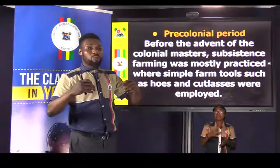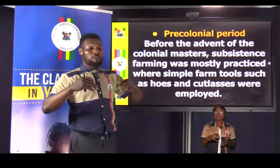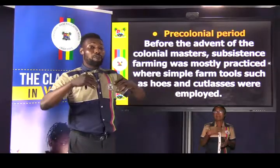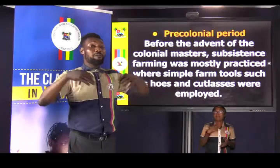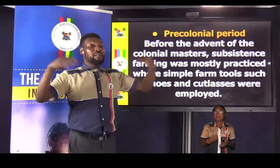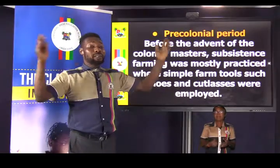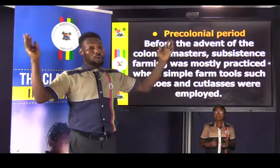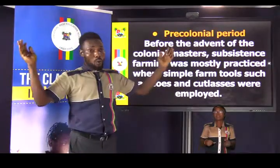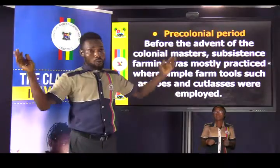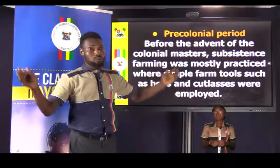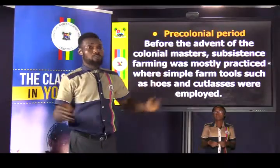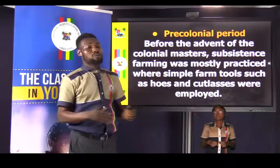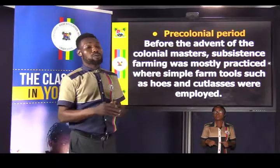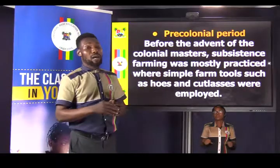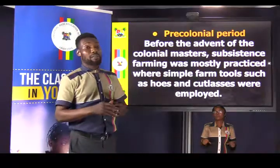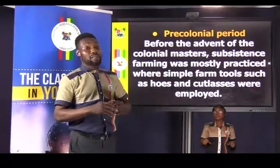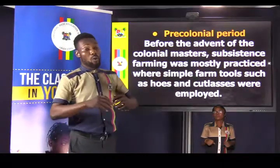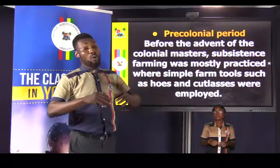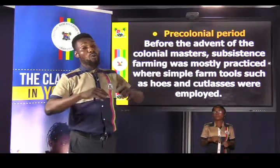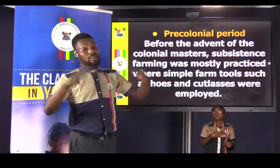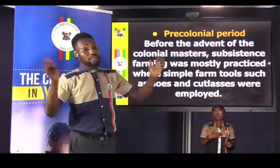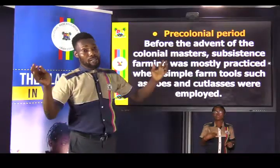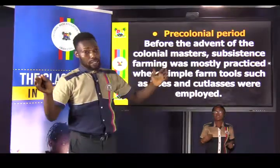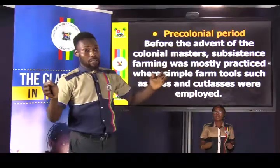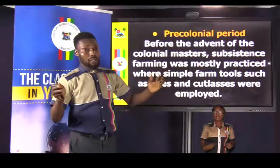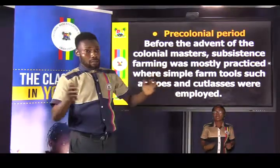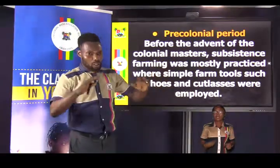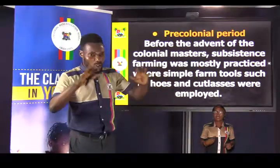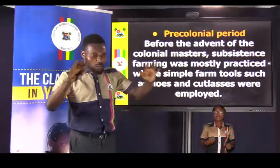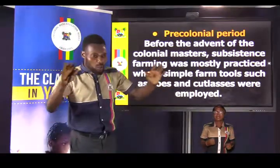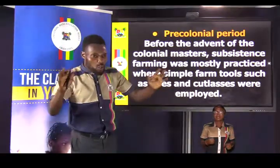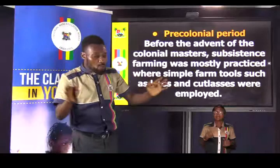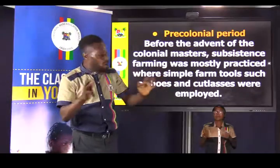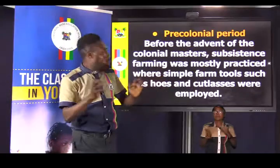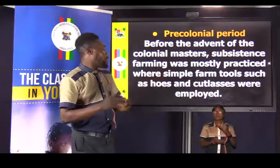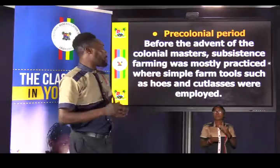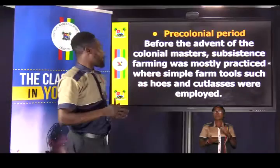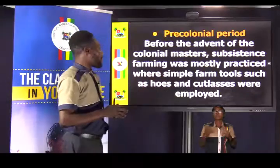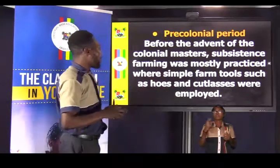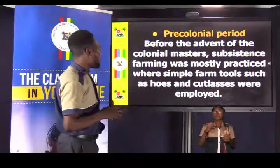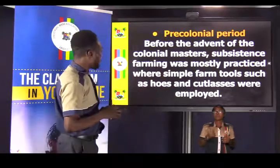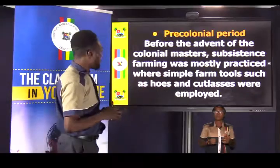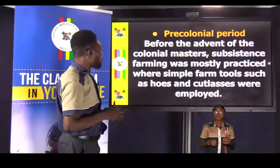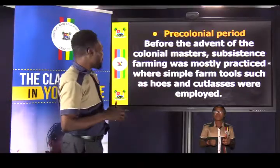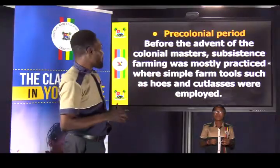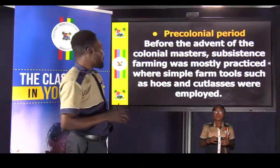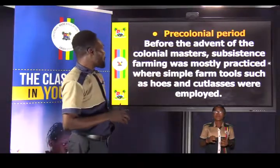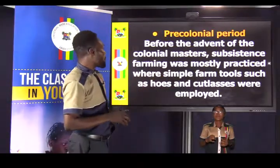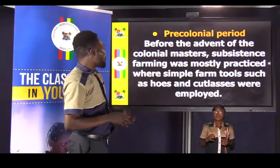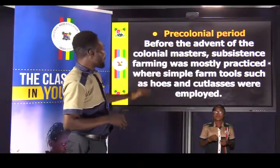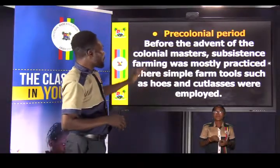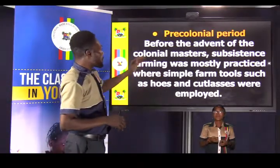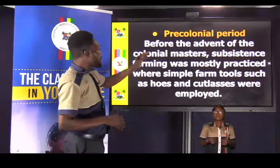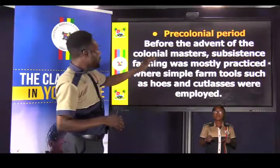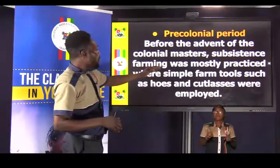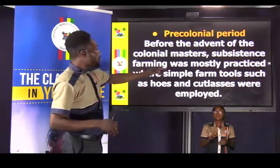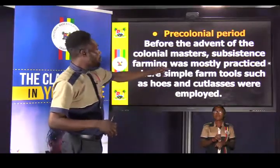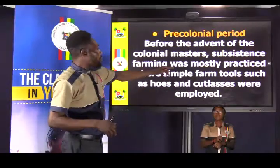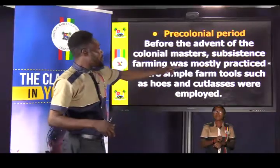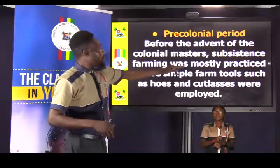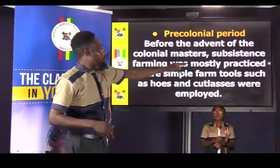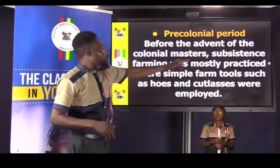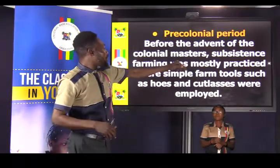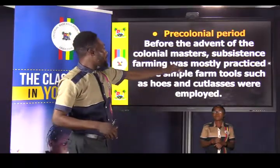be able to feed the whole society, the whole city, just for small group of people.